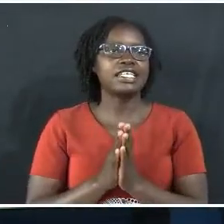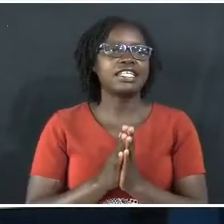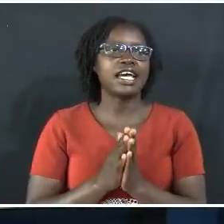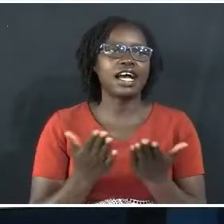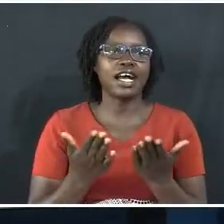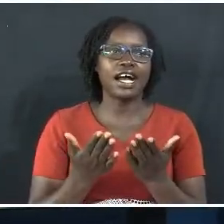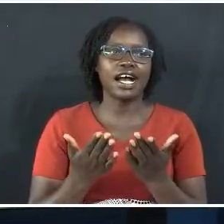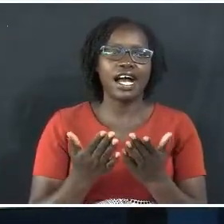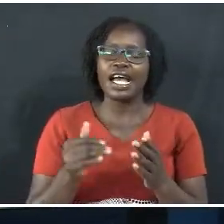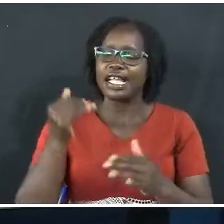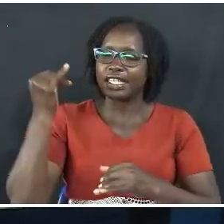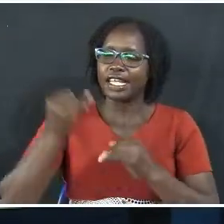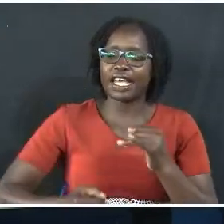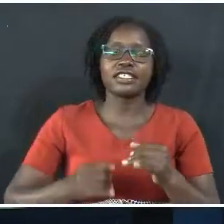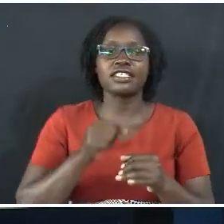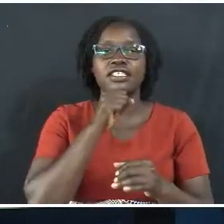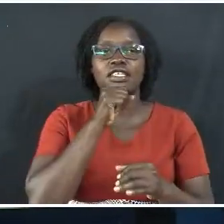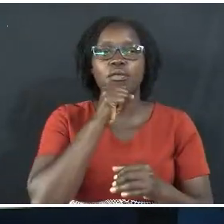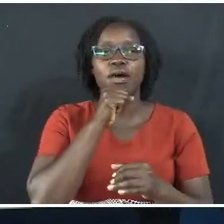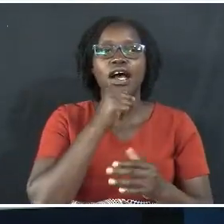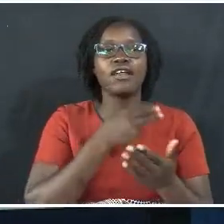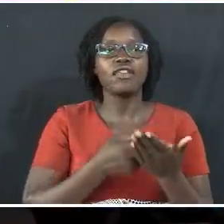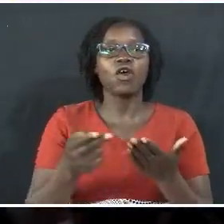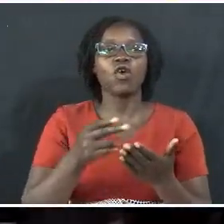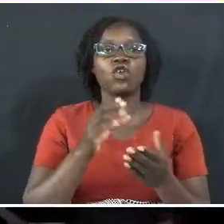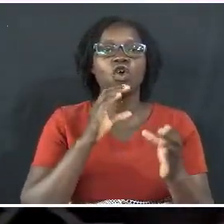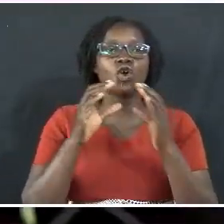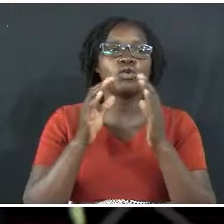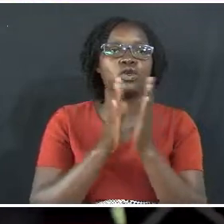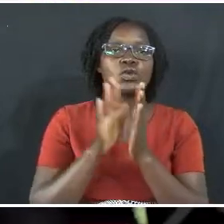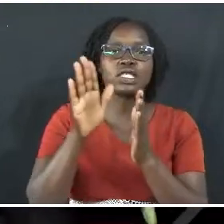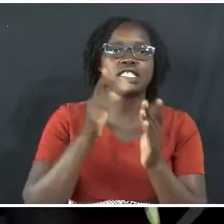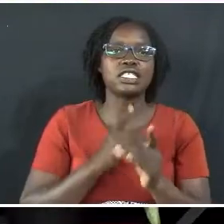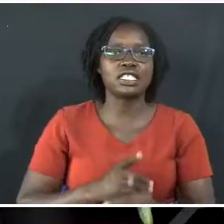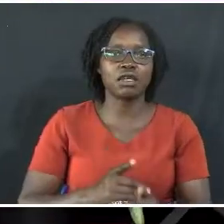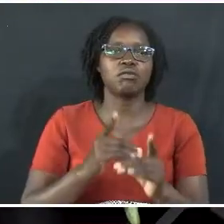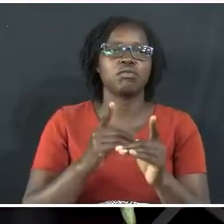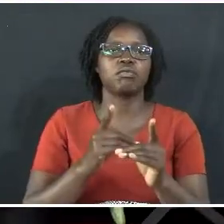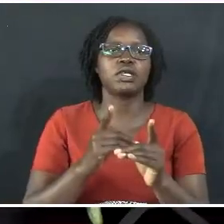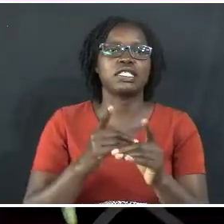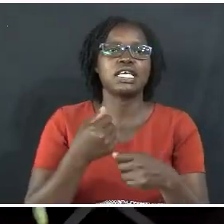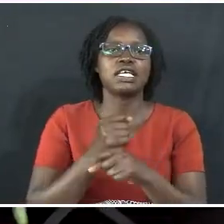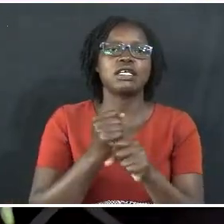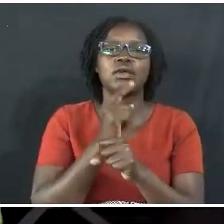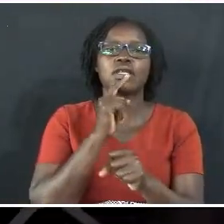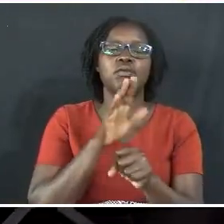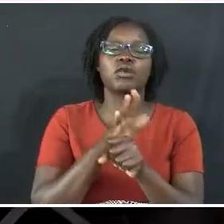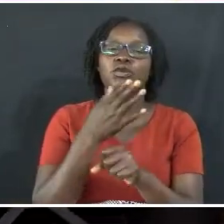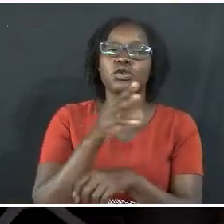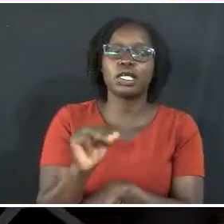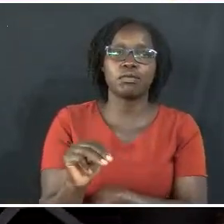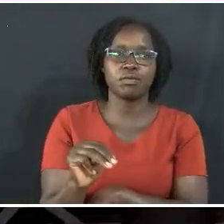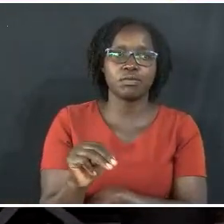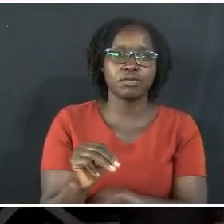Supper, the Holy Communion, the Last Supper with his disciples, he made a promise to them